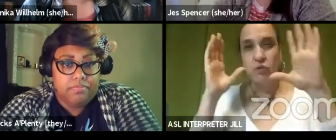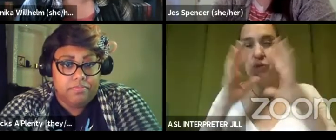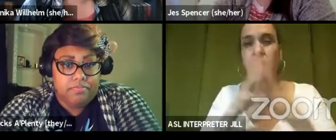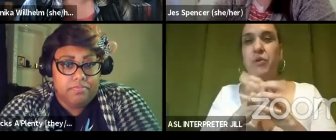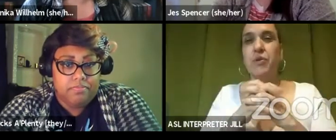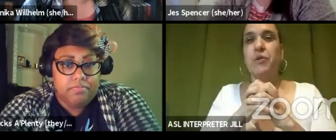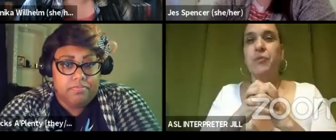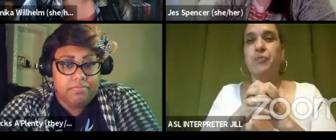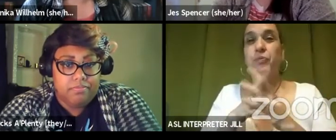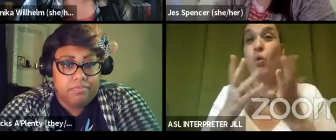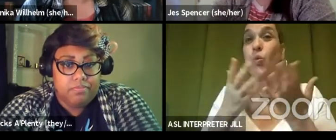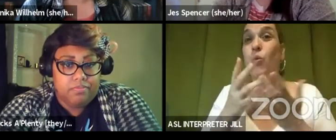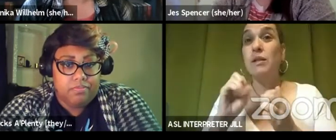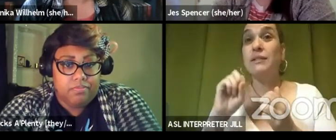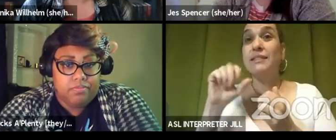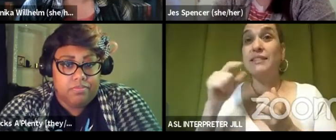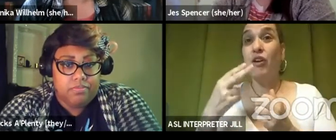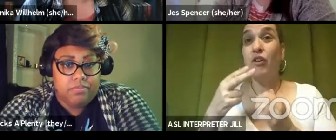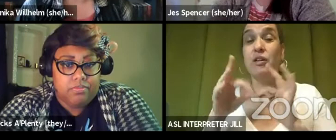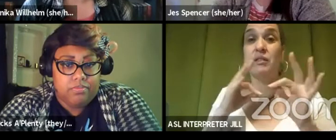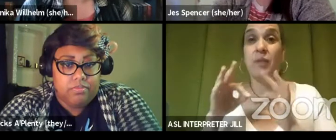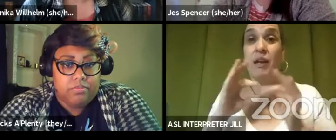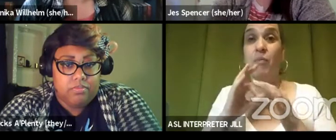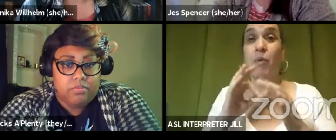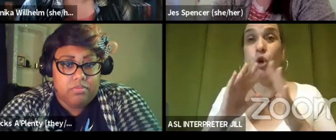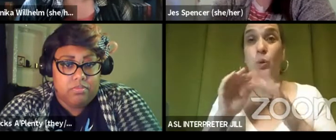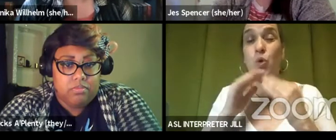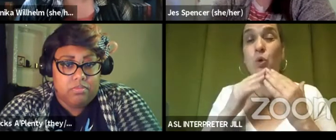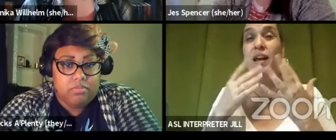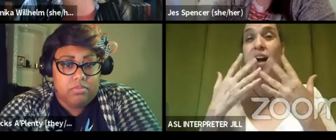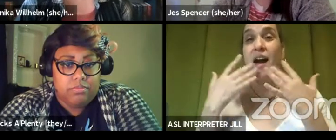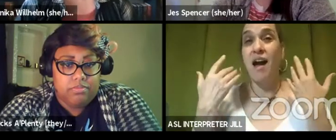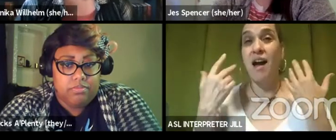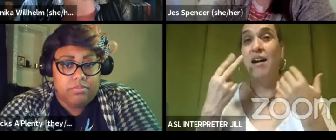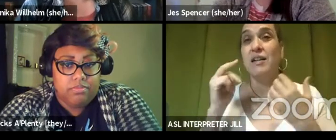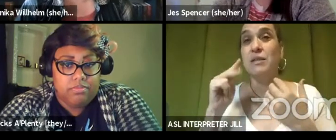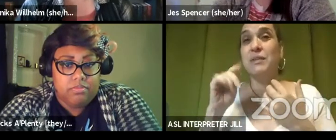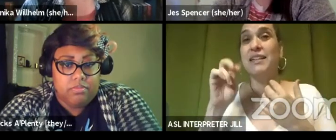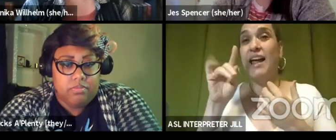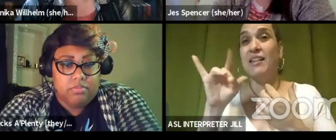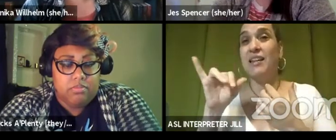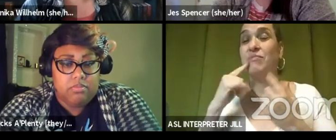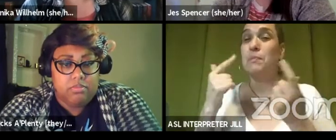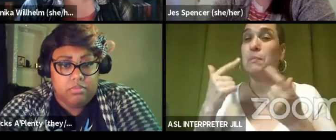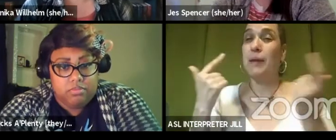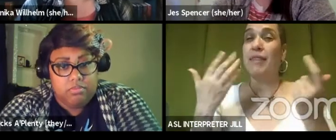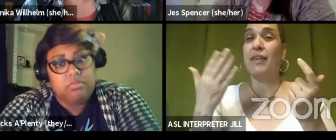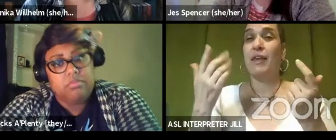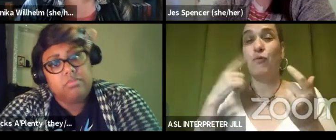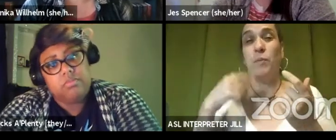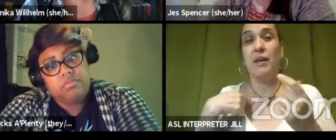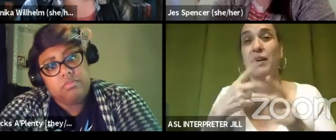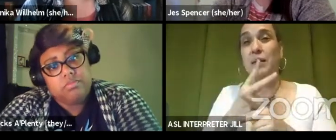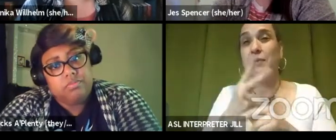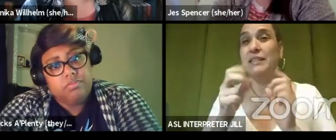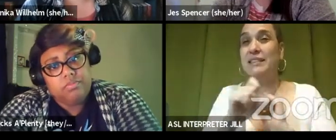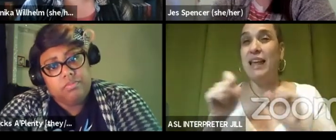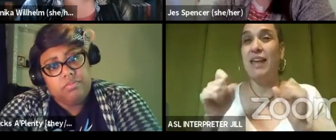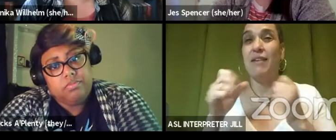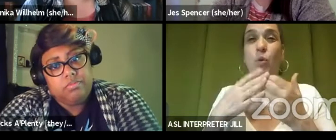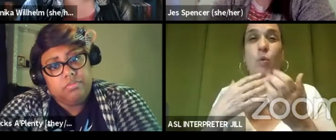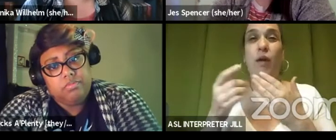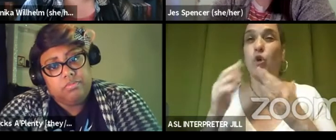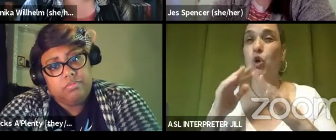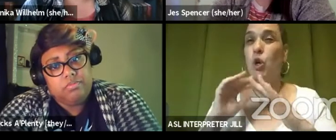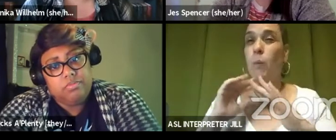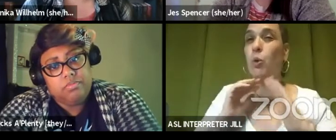And what Sarah said about community, hospitality is a huge thing for me, and feeling safe in whatever community you're in. And